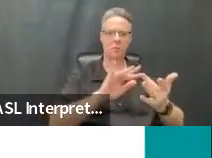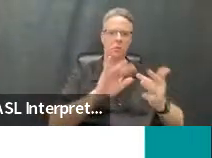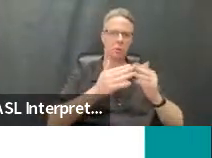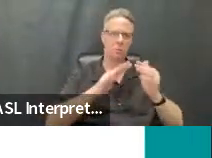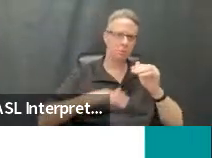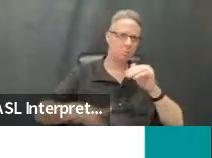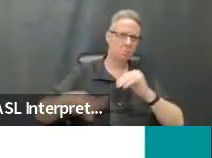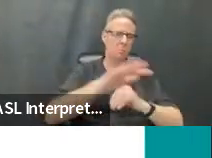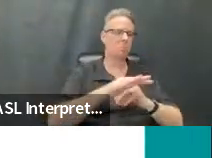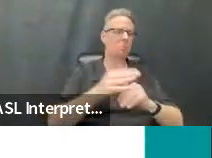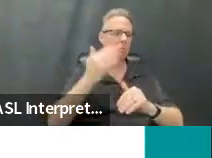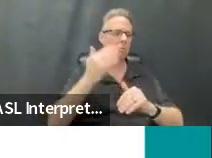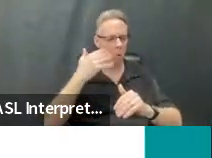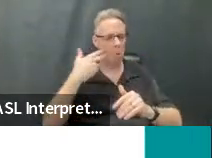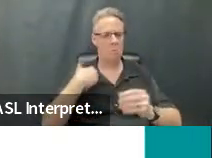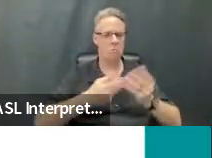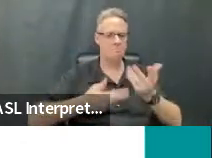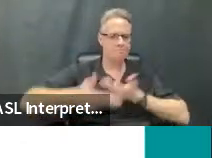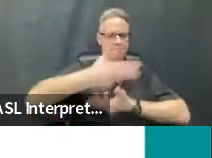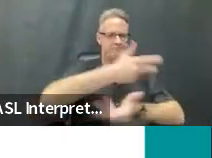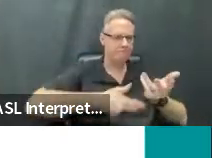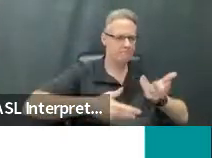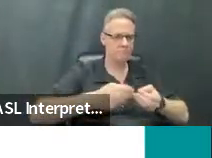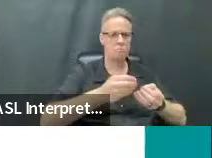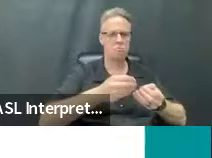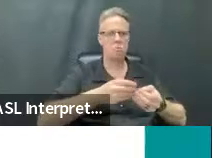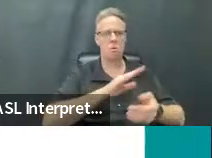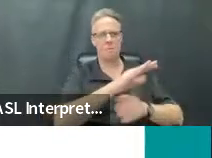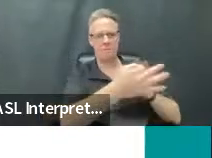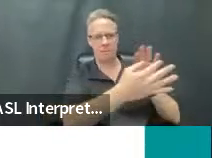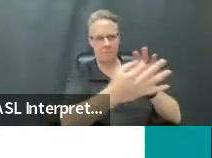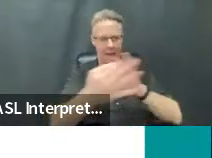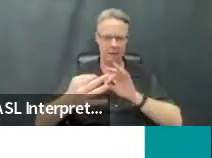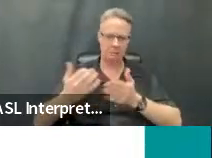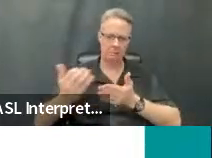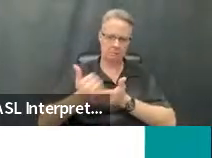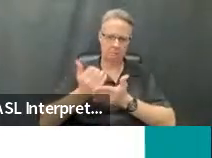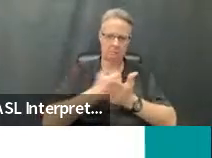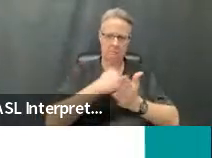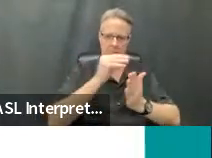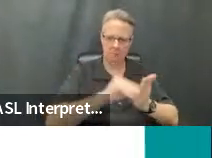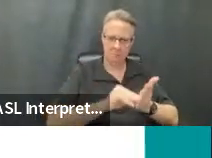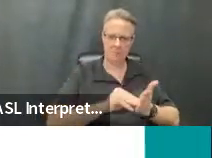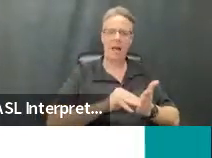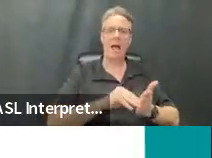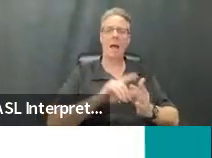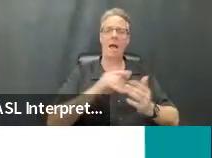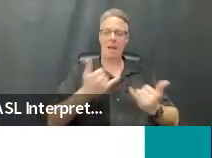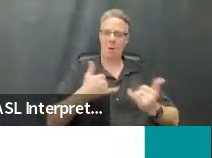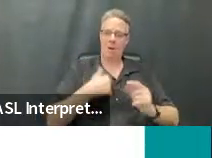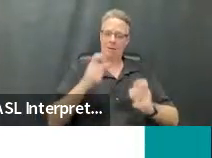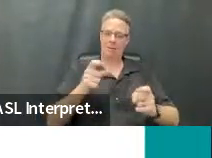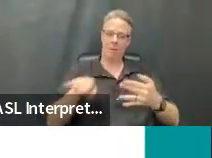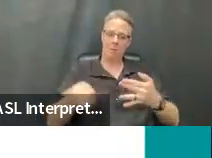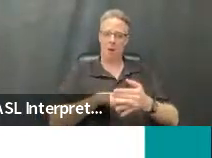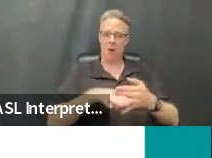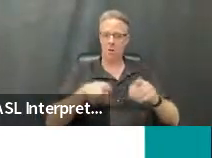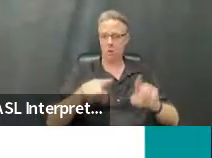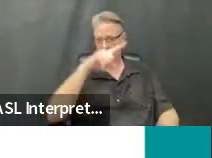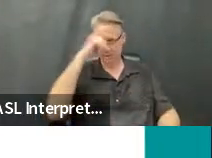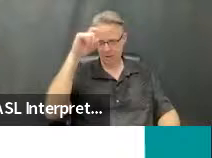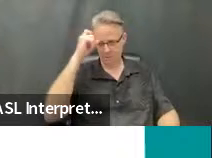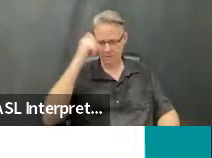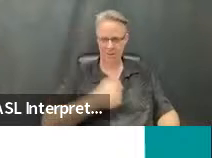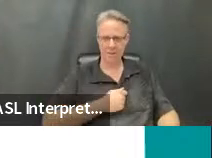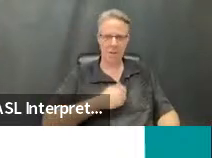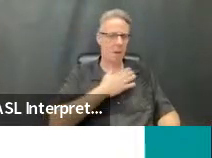having conversations and getting feedback from you. And so we also want to give you a little bit of a break this summer. So please do